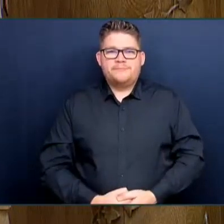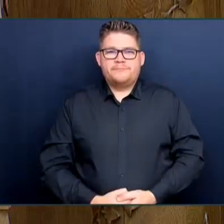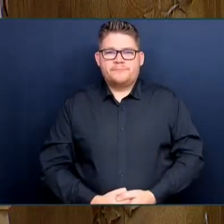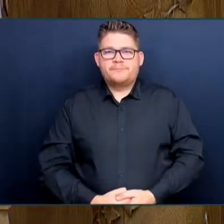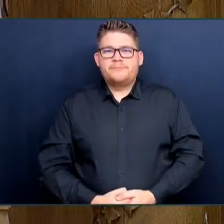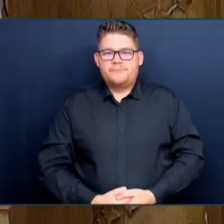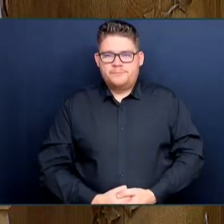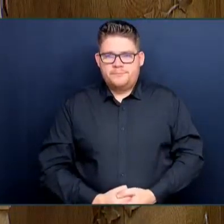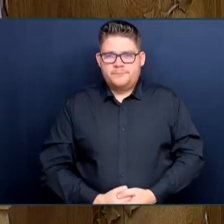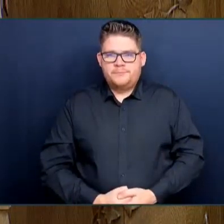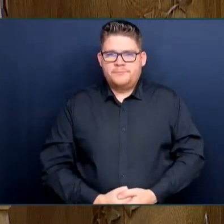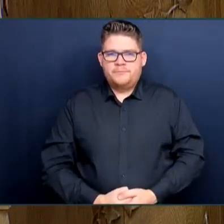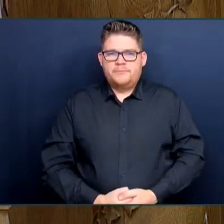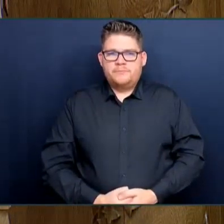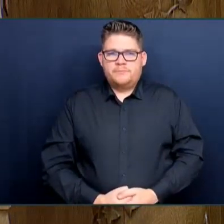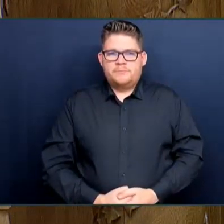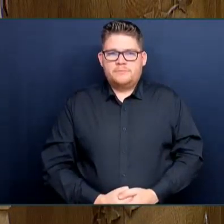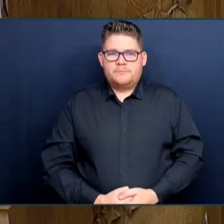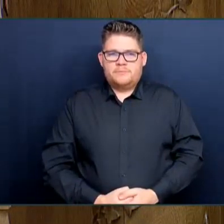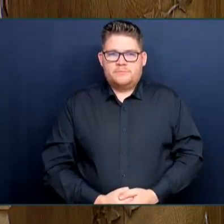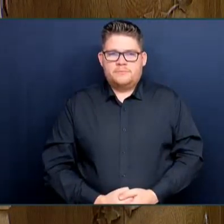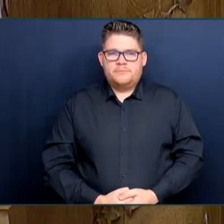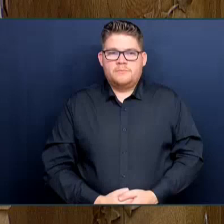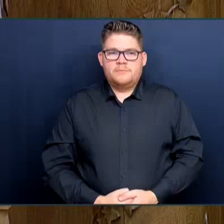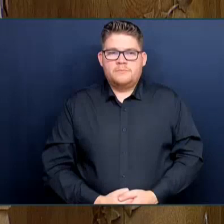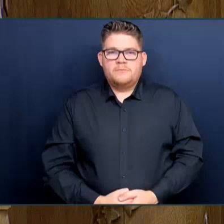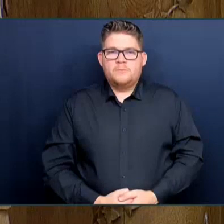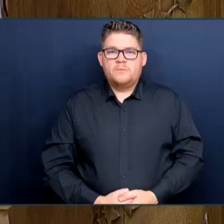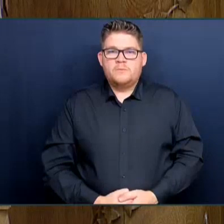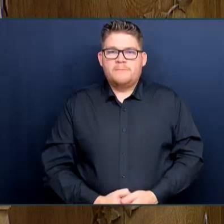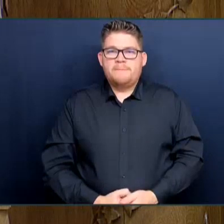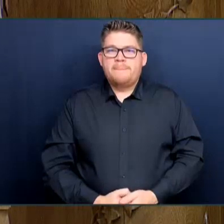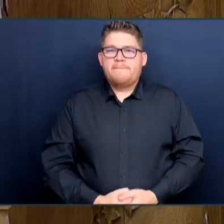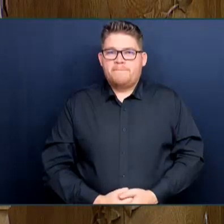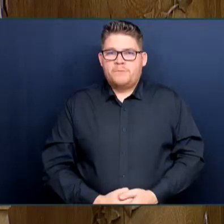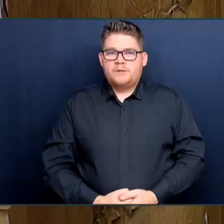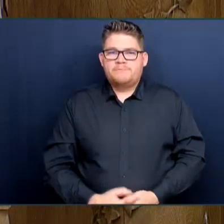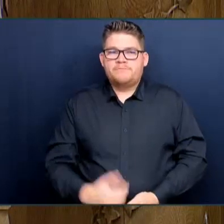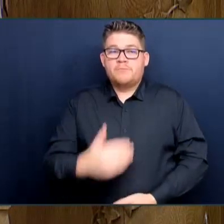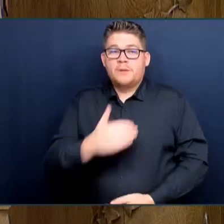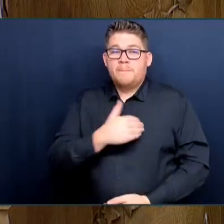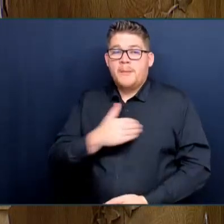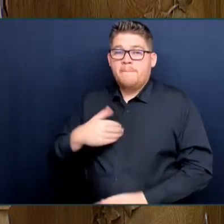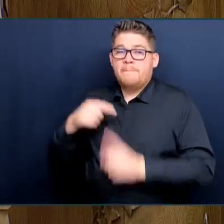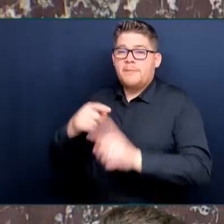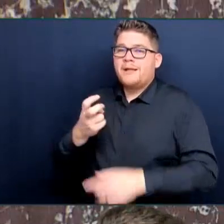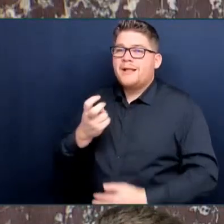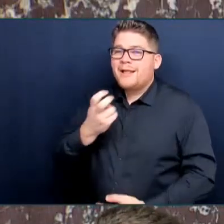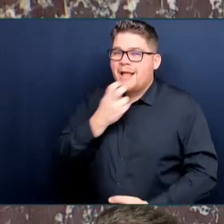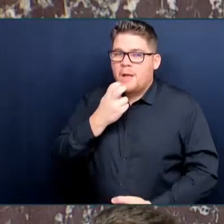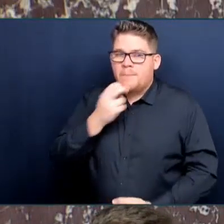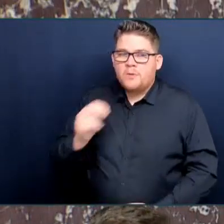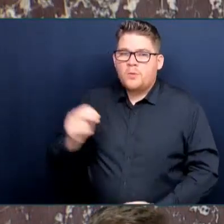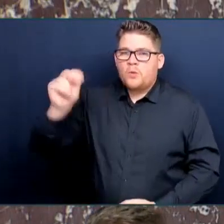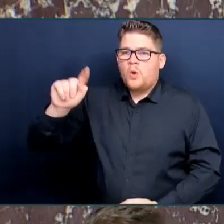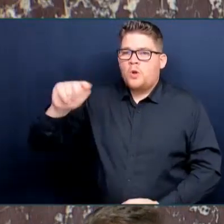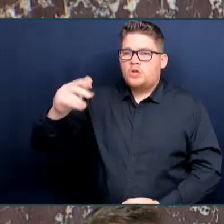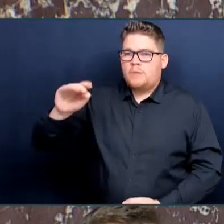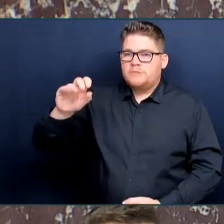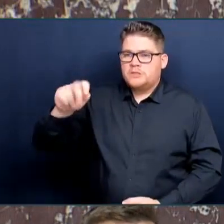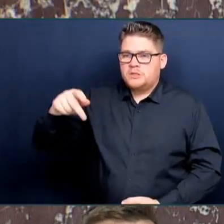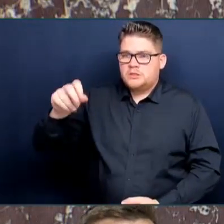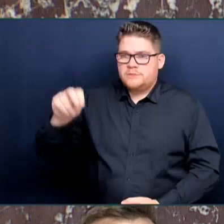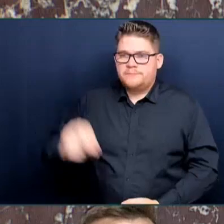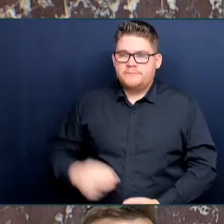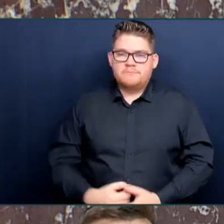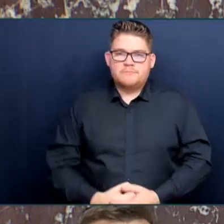Member for Kamloops North Thompson. Just remember, all fish die by the mouth. That was the first